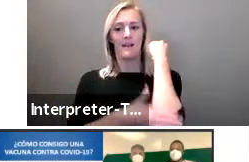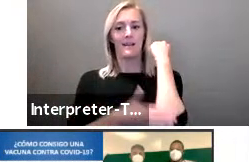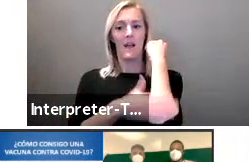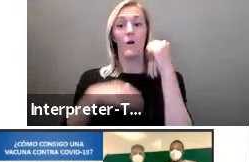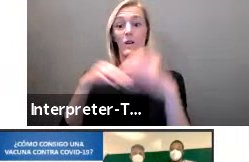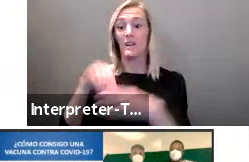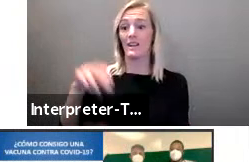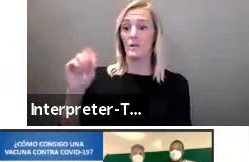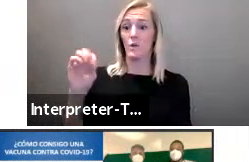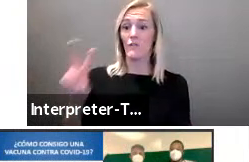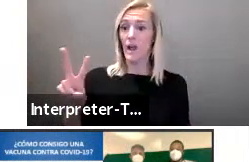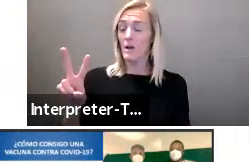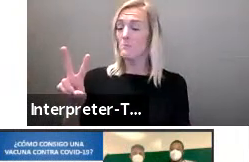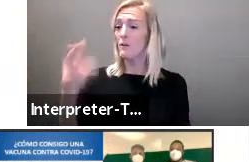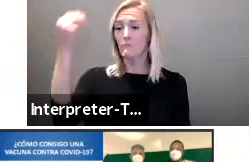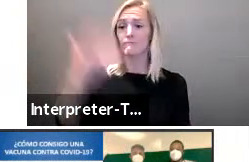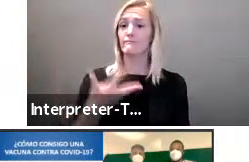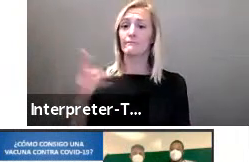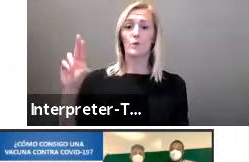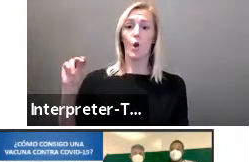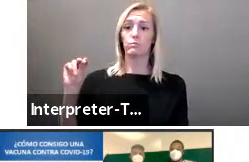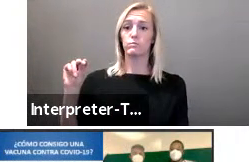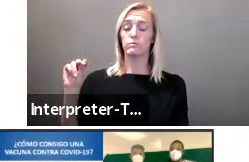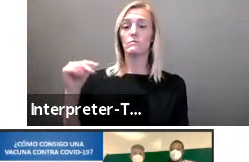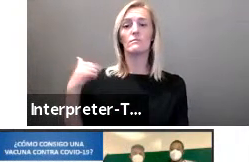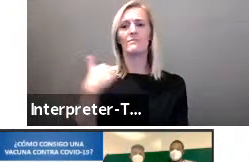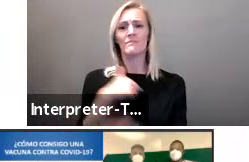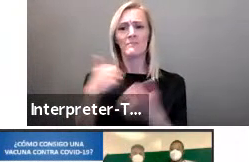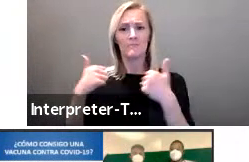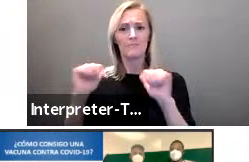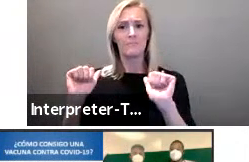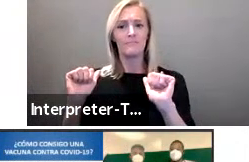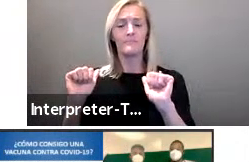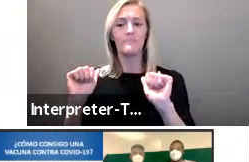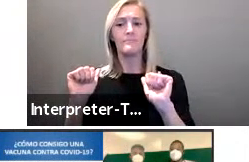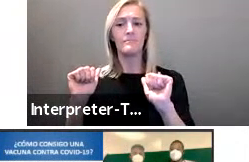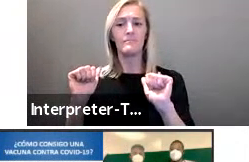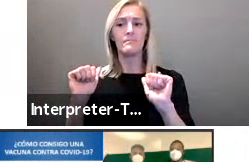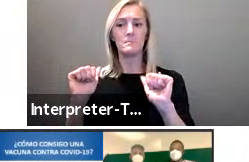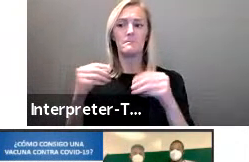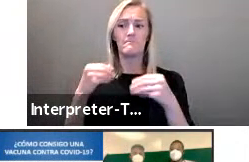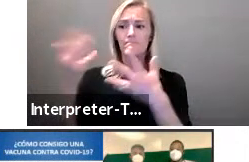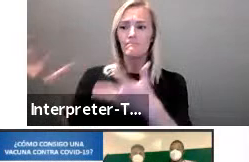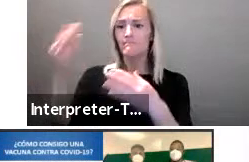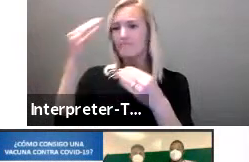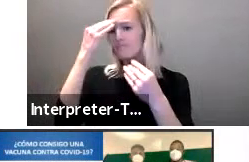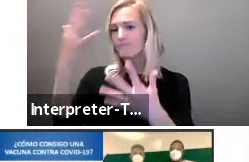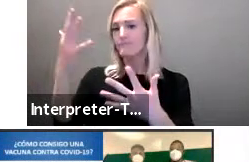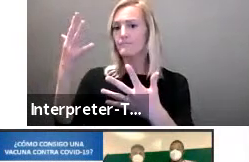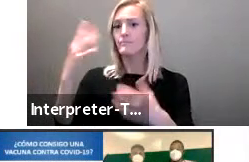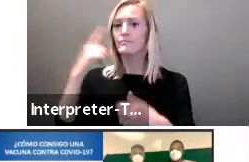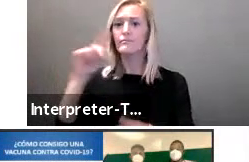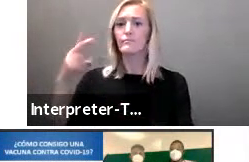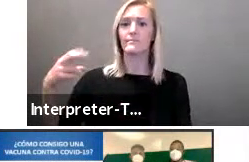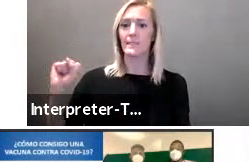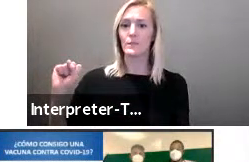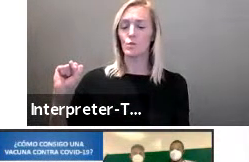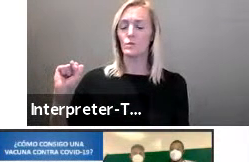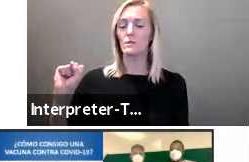November. And we were told no. We tried to provide this information for our high